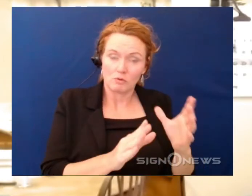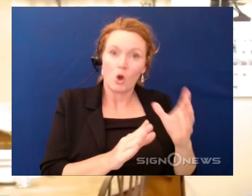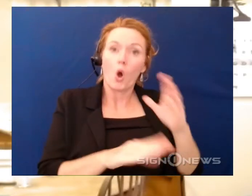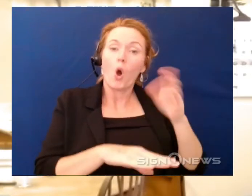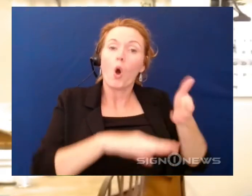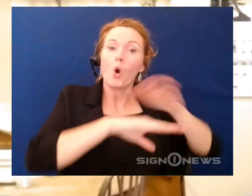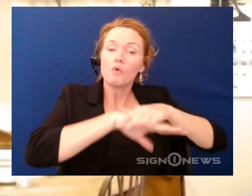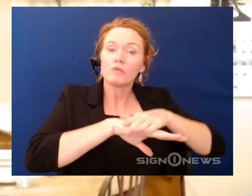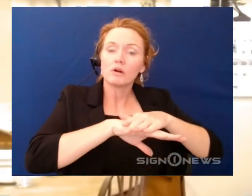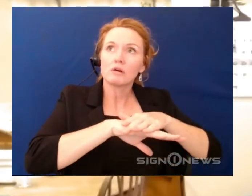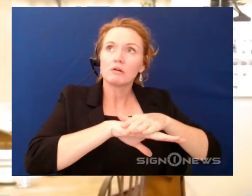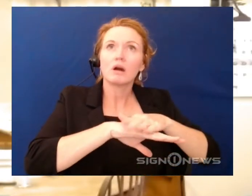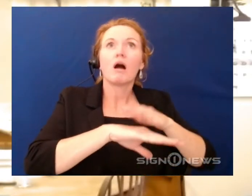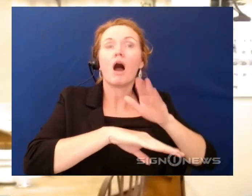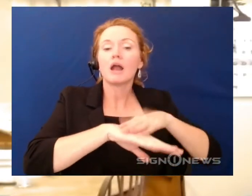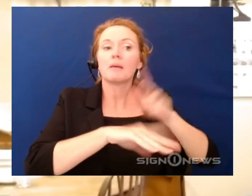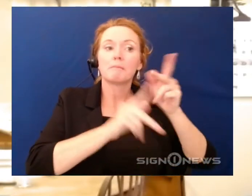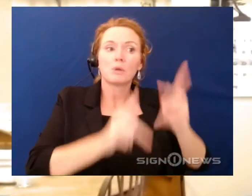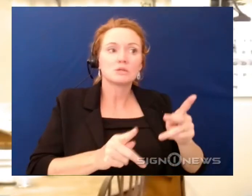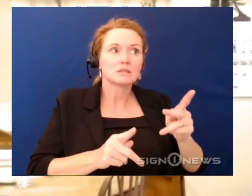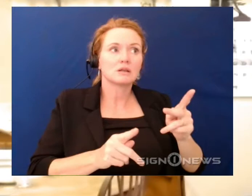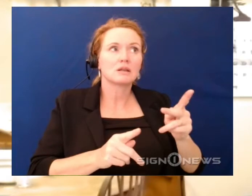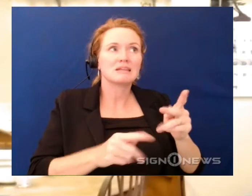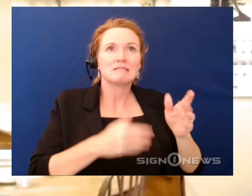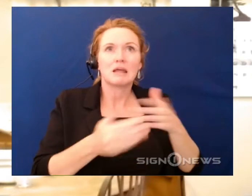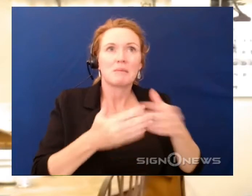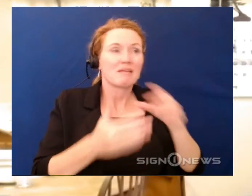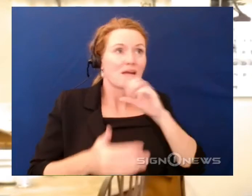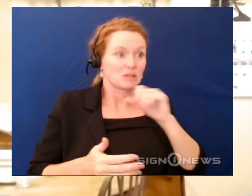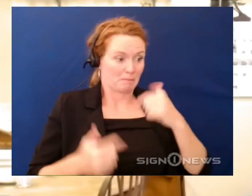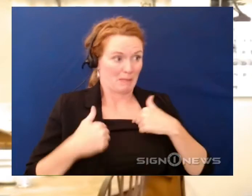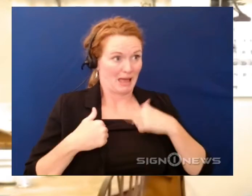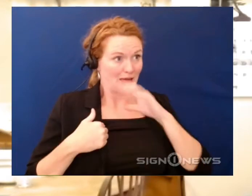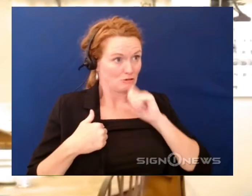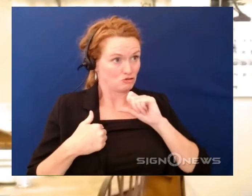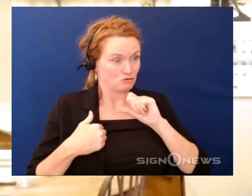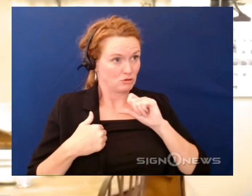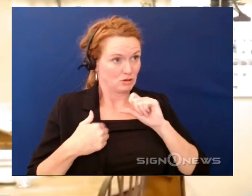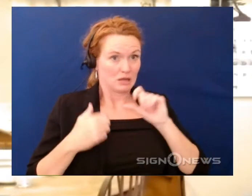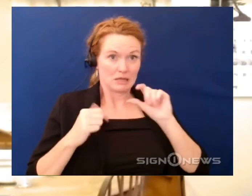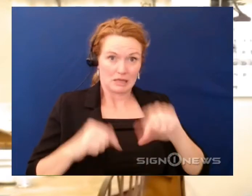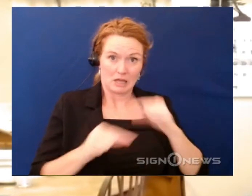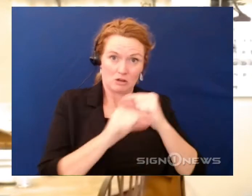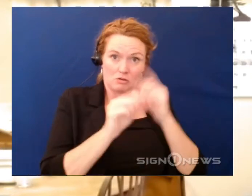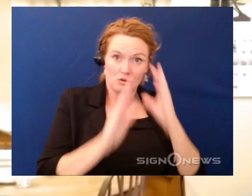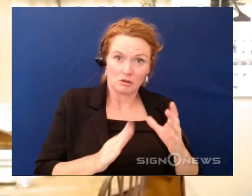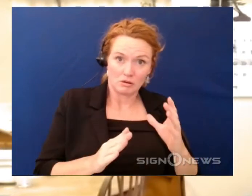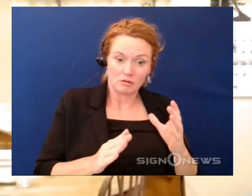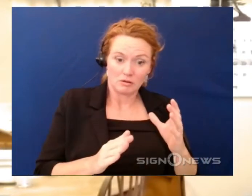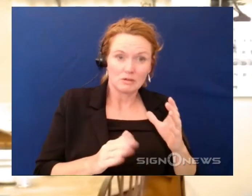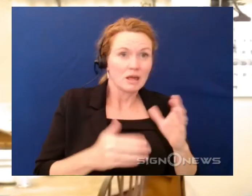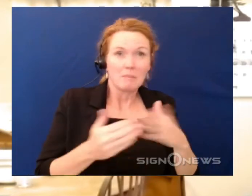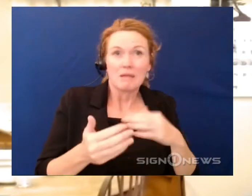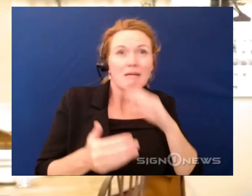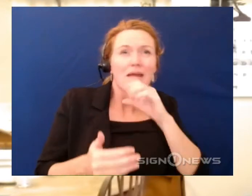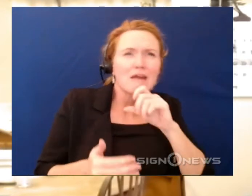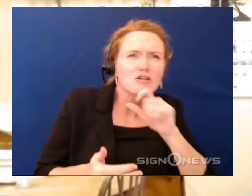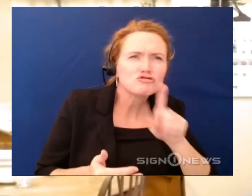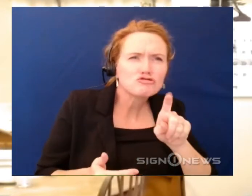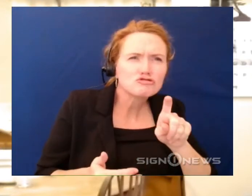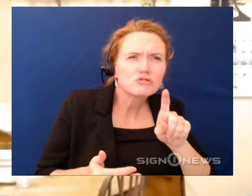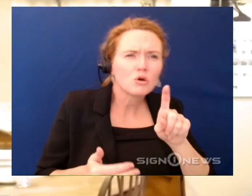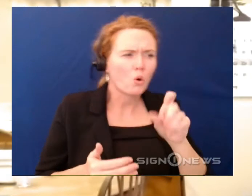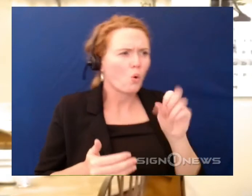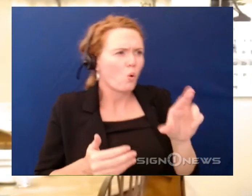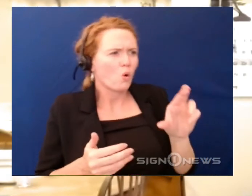they don't want it at all? Is guardianship something that we need to fear no matter how old we are? Or is